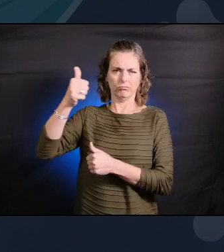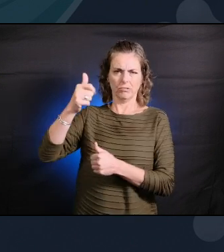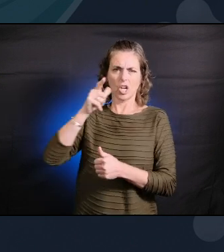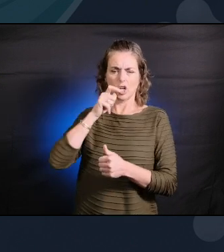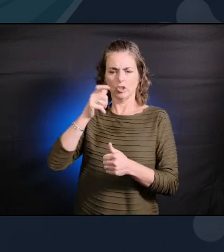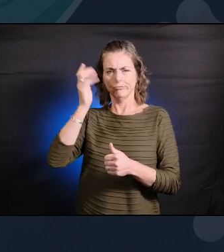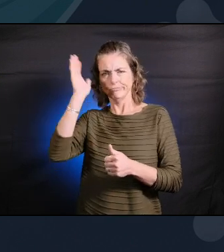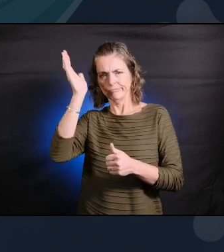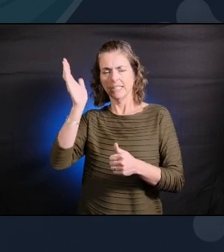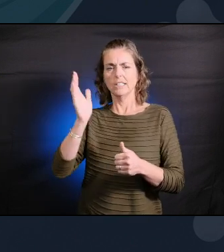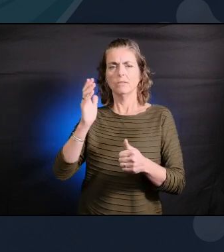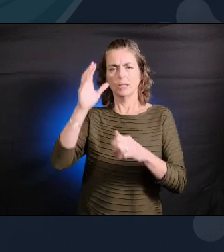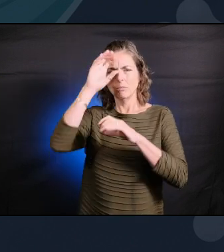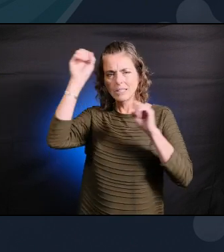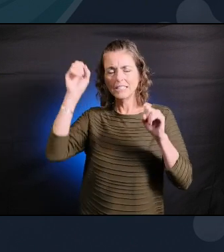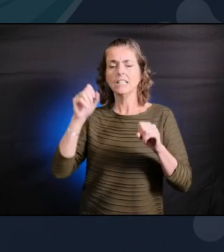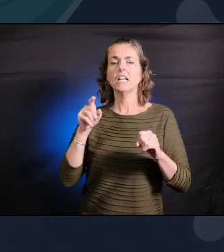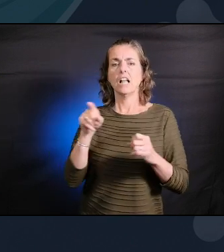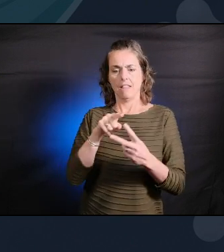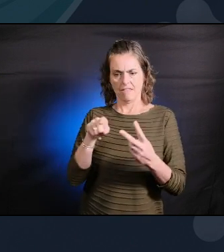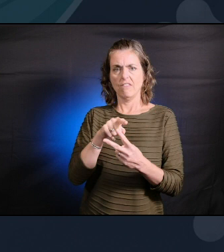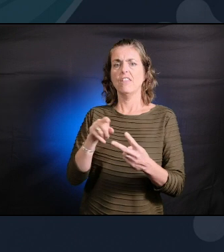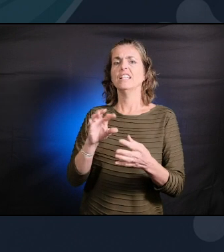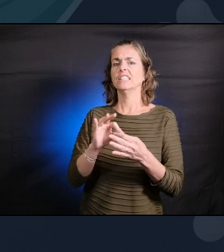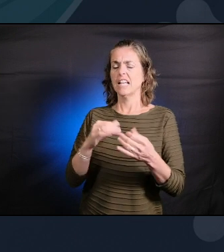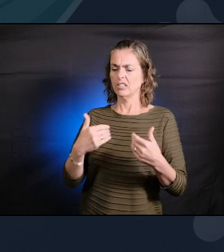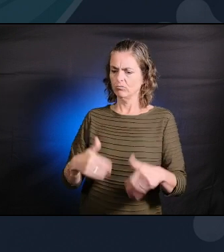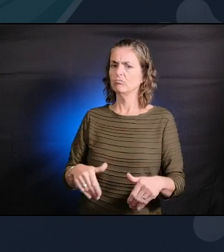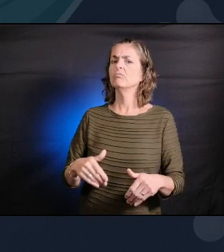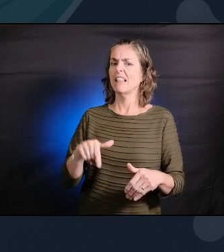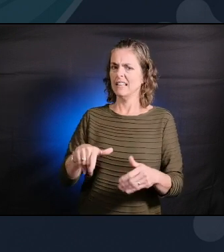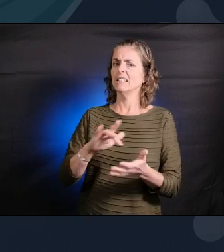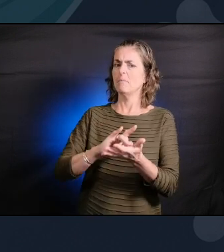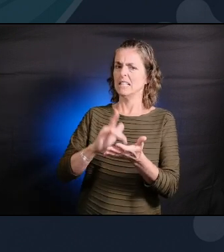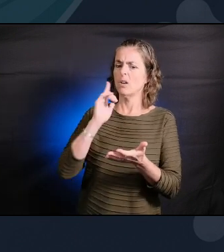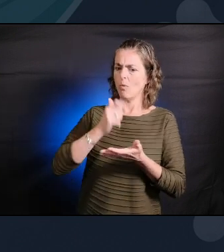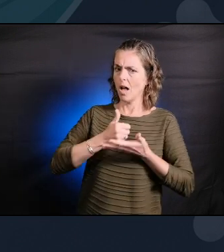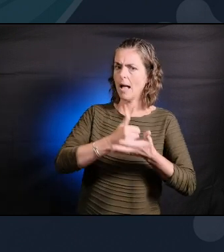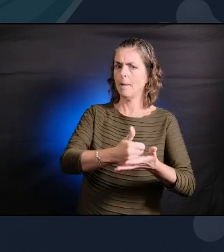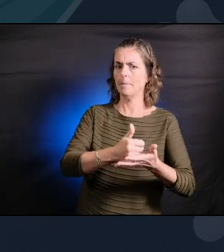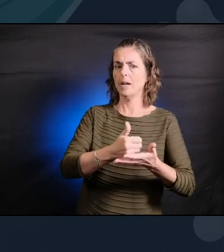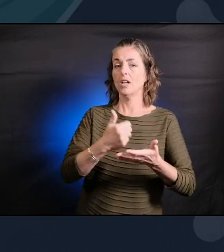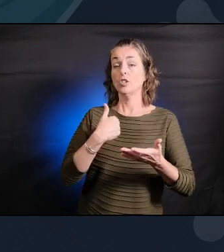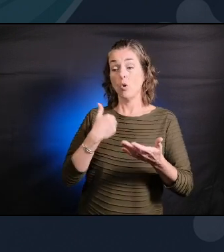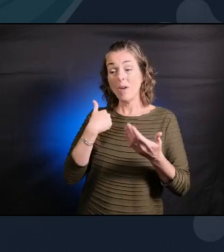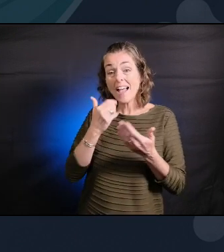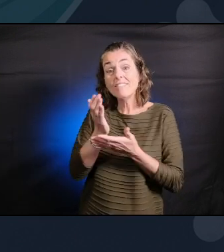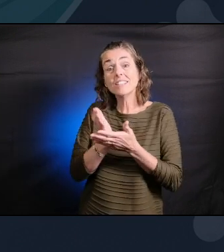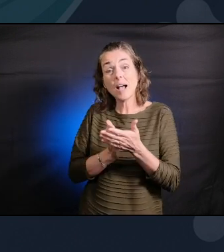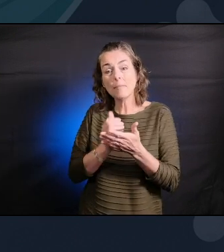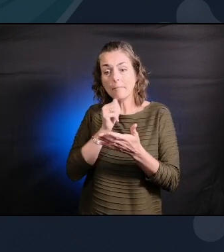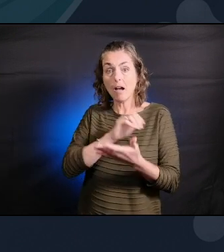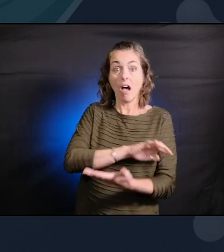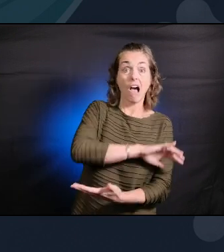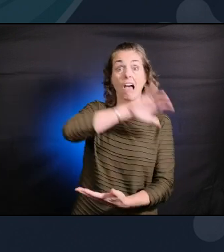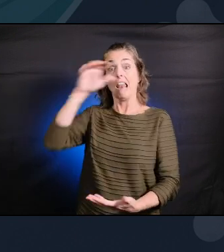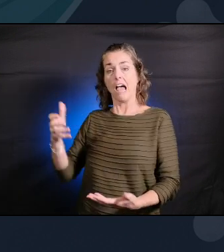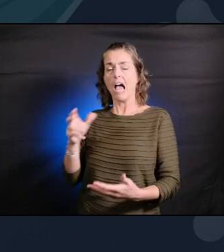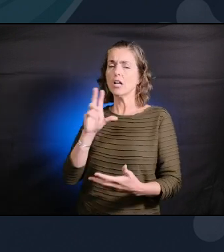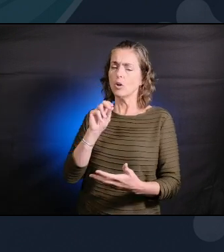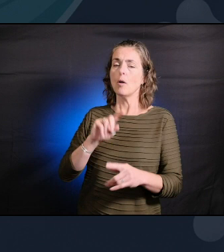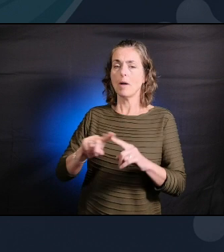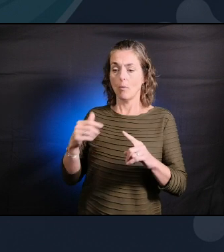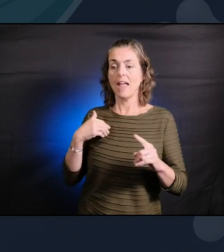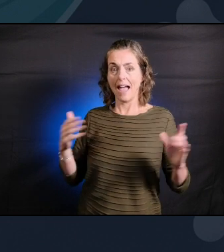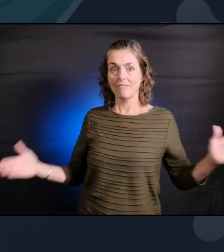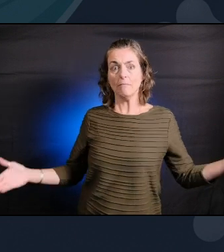COVID virus. This is a limited supply that will serve our immediate needs, but we have more coming as soon